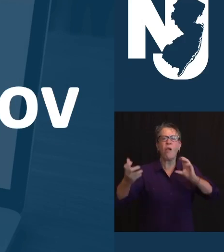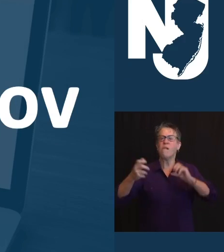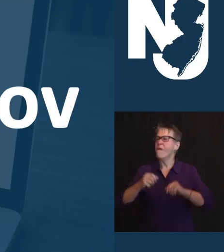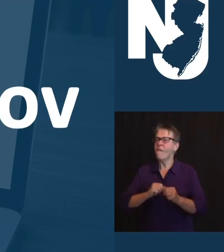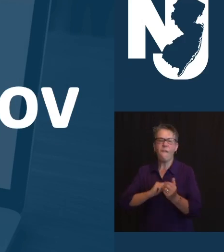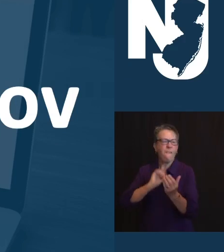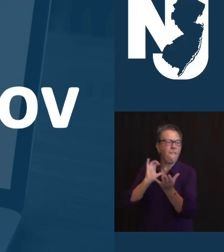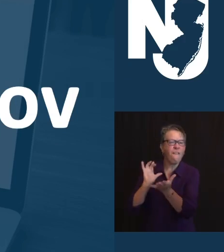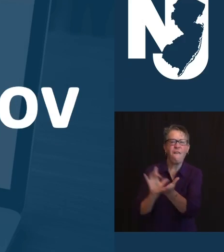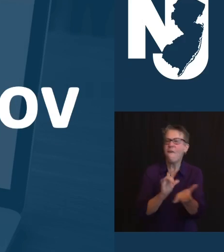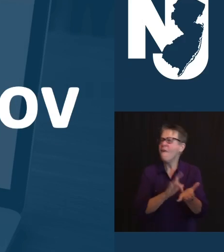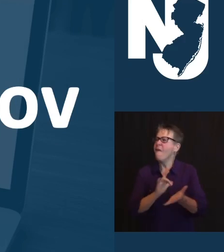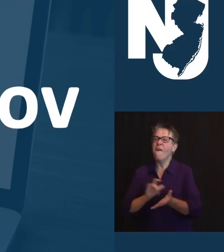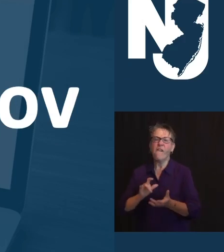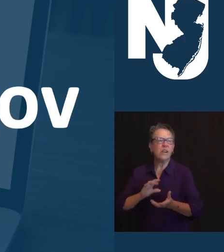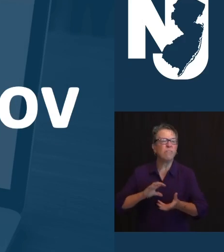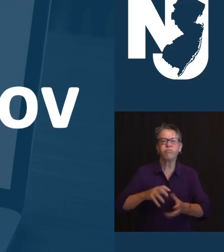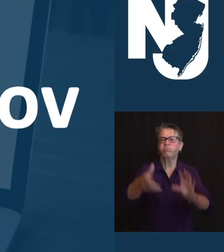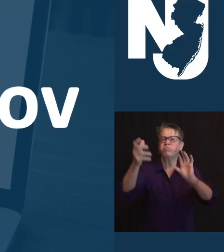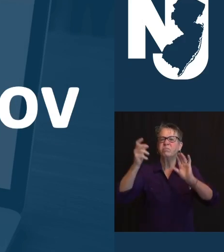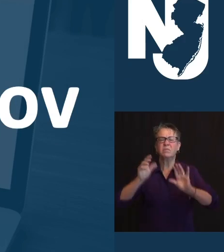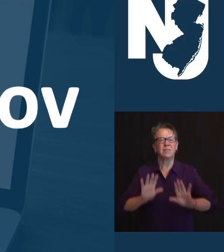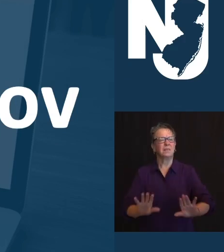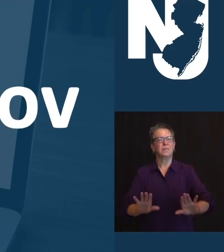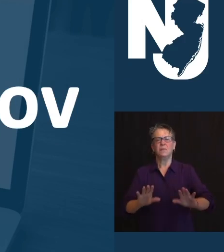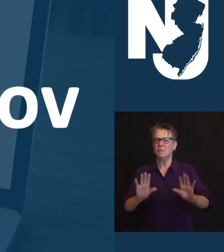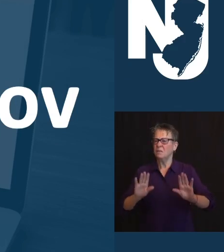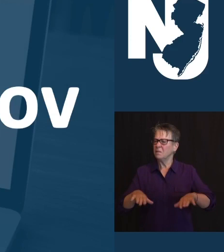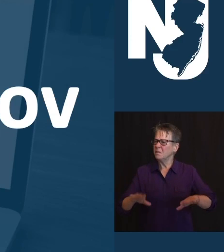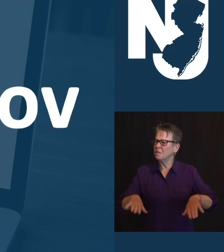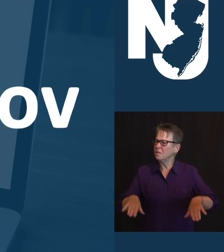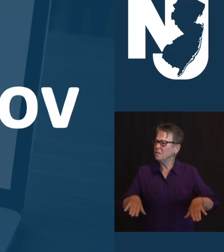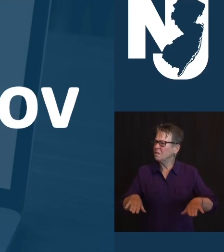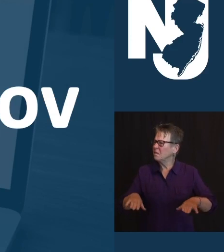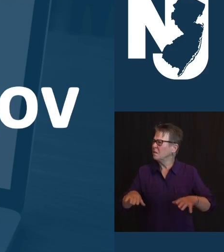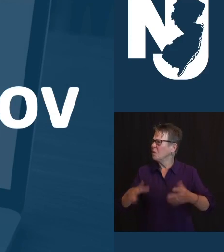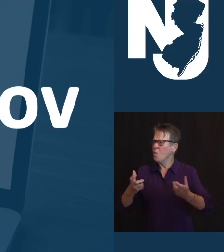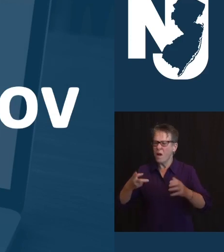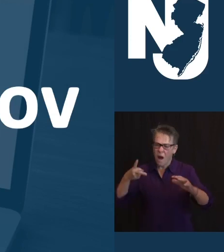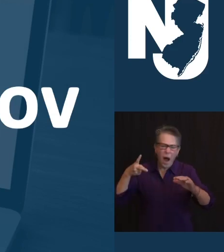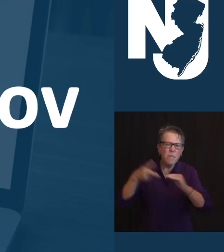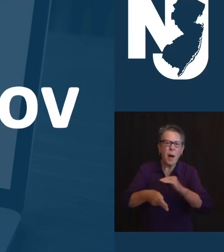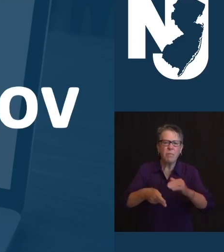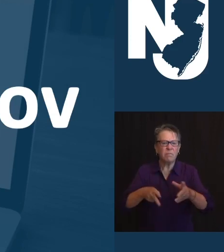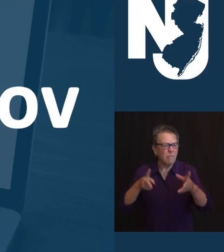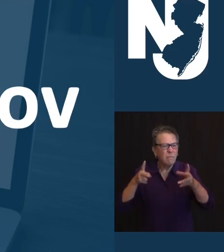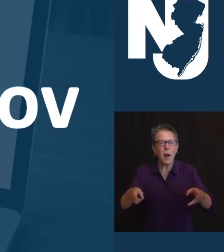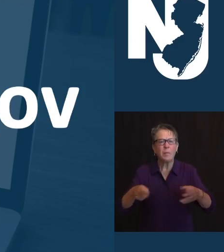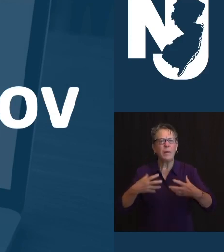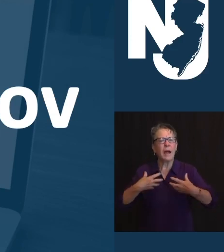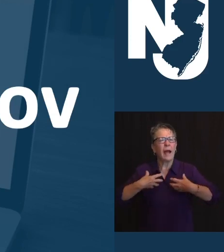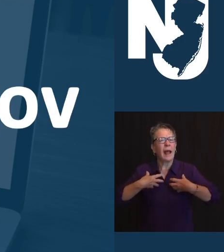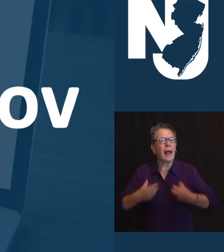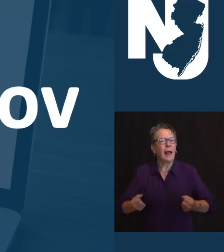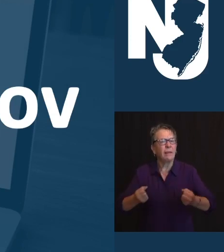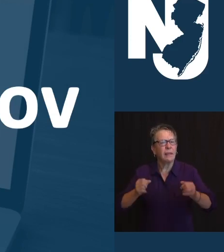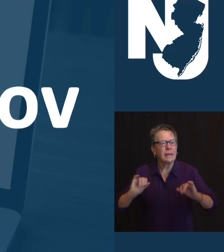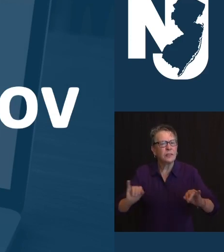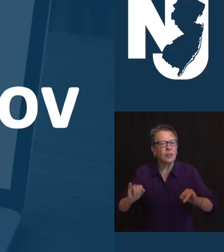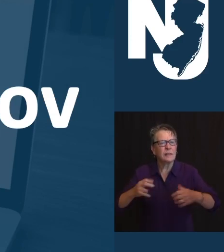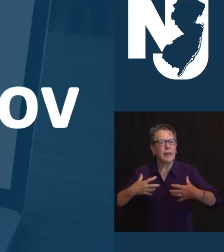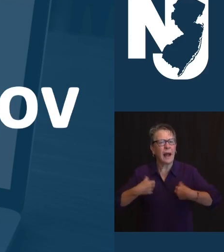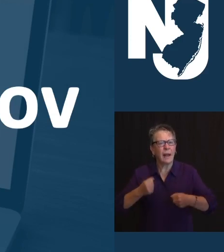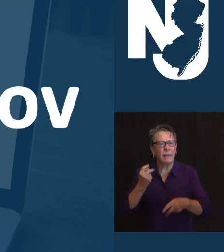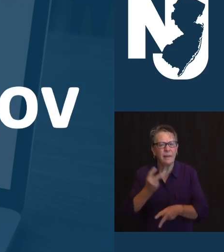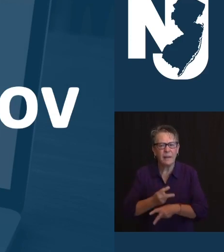gut health care for millions of Americans, and deny a woman the right to make her own medical and reproductive decisions. And